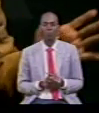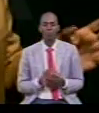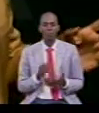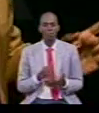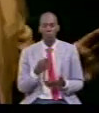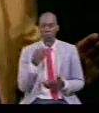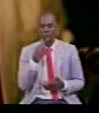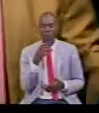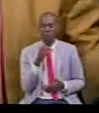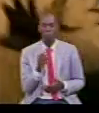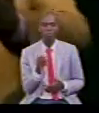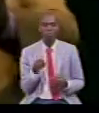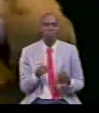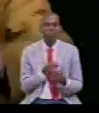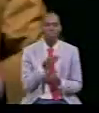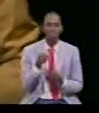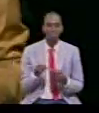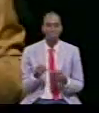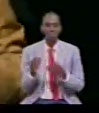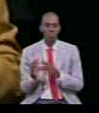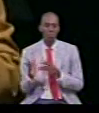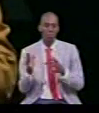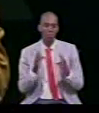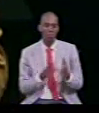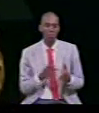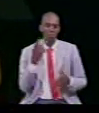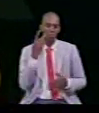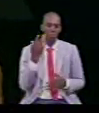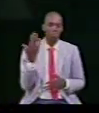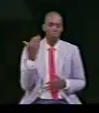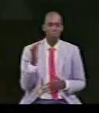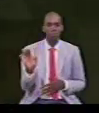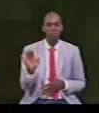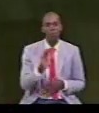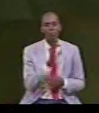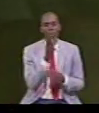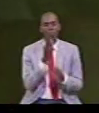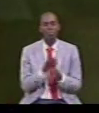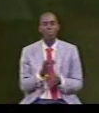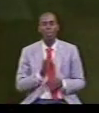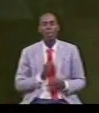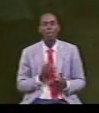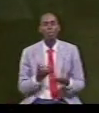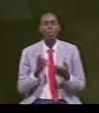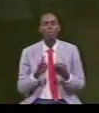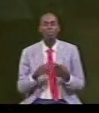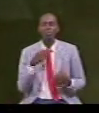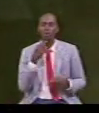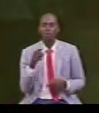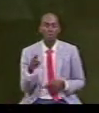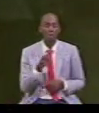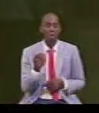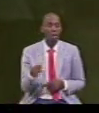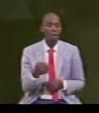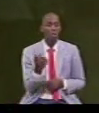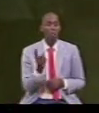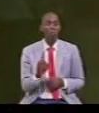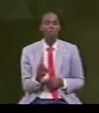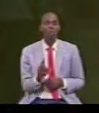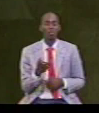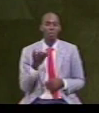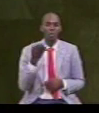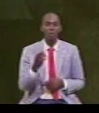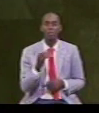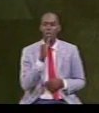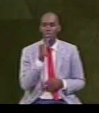says, when Jesus saw their faith. I want to tell you, anywhere there is